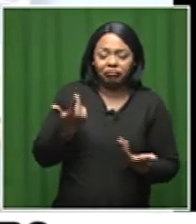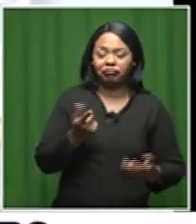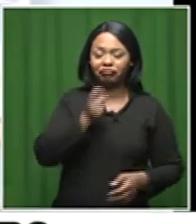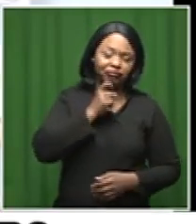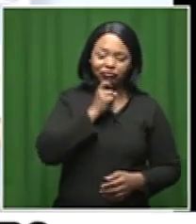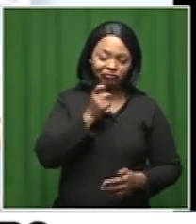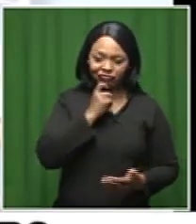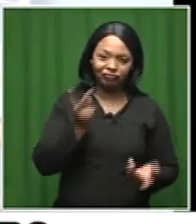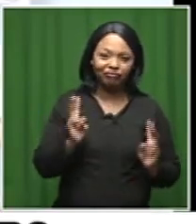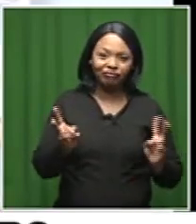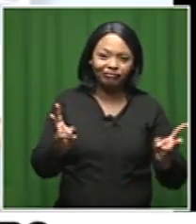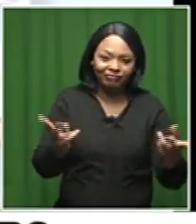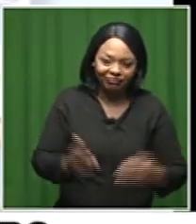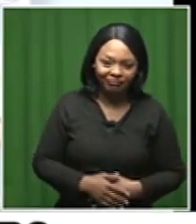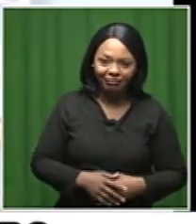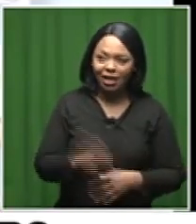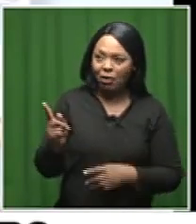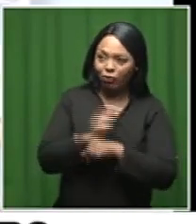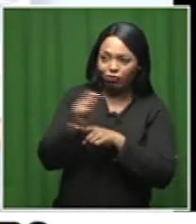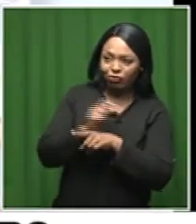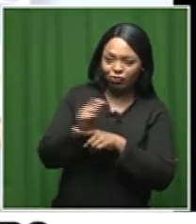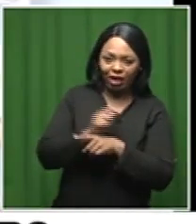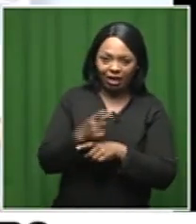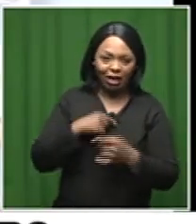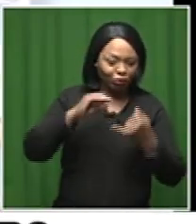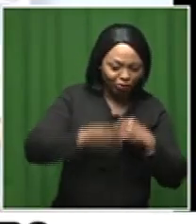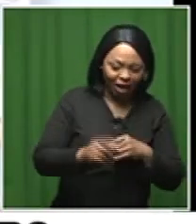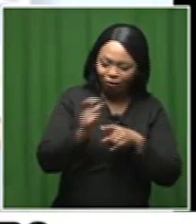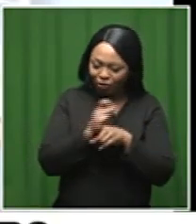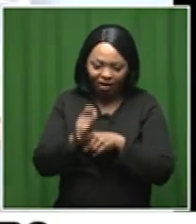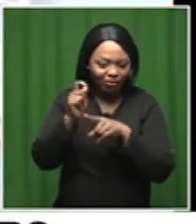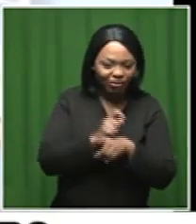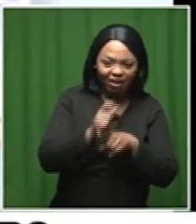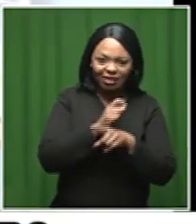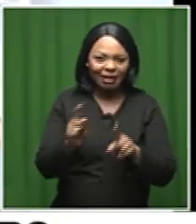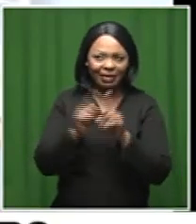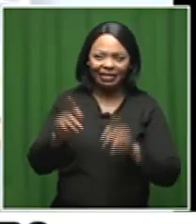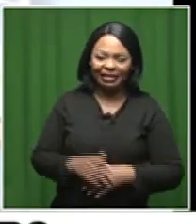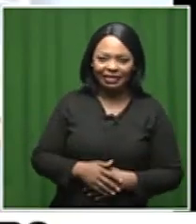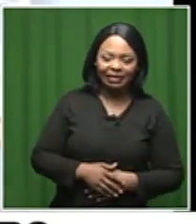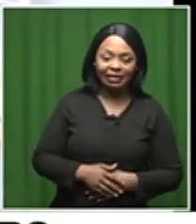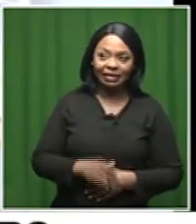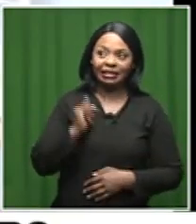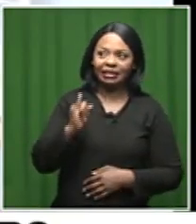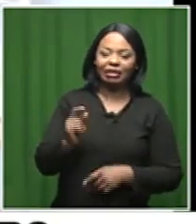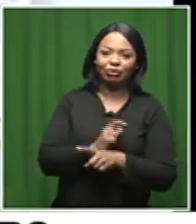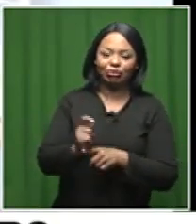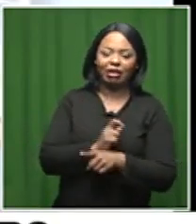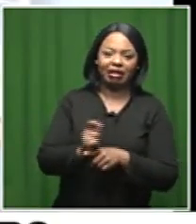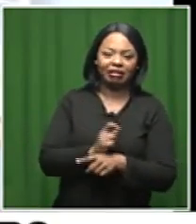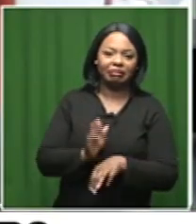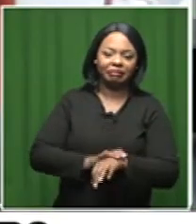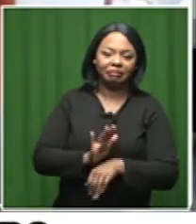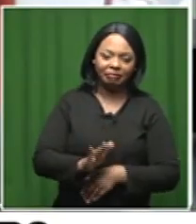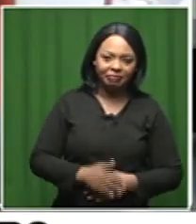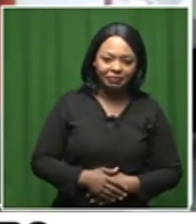would suggest to not train during that week, because I tried training and then I had a hectic training session. Yeah.